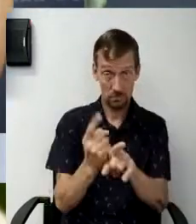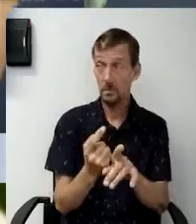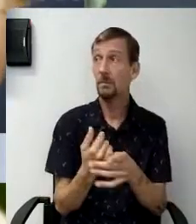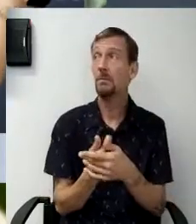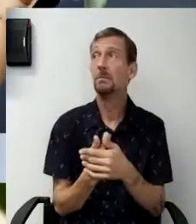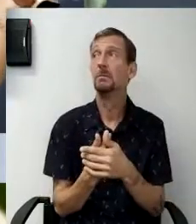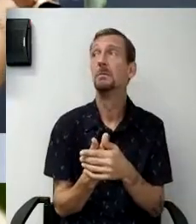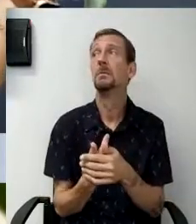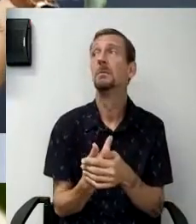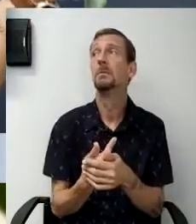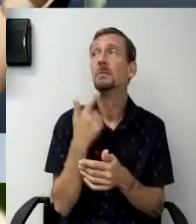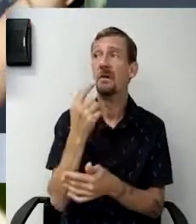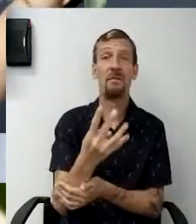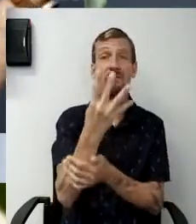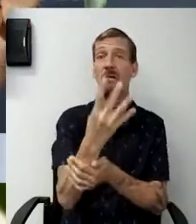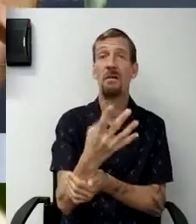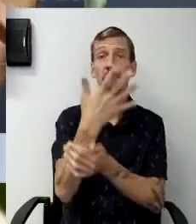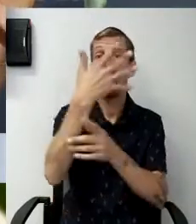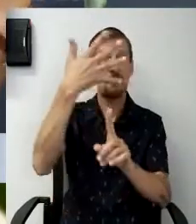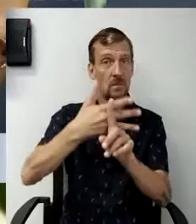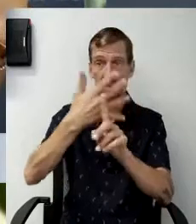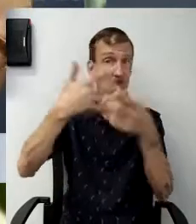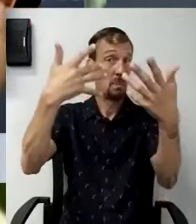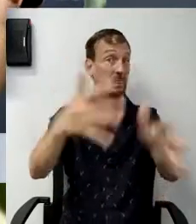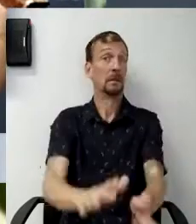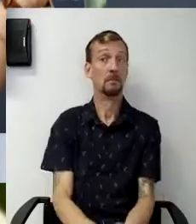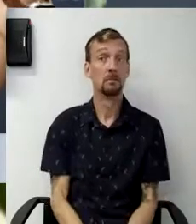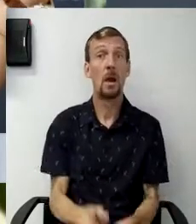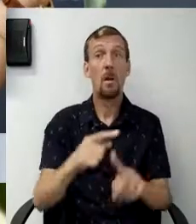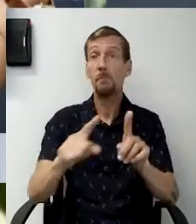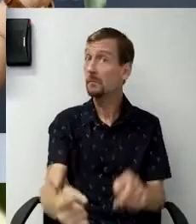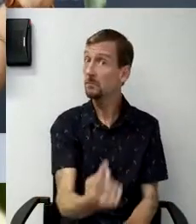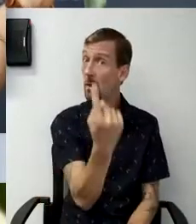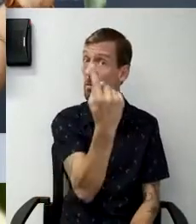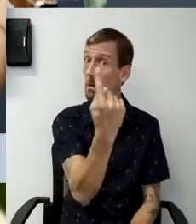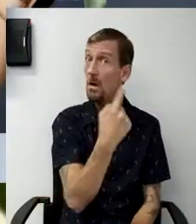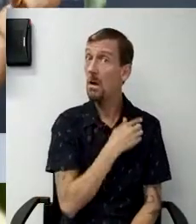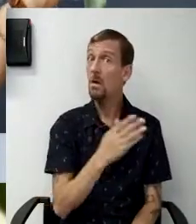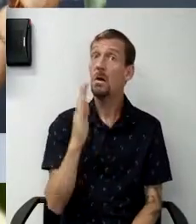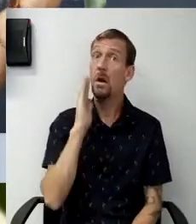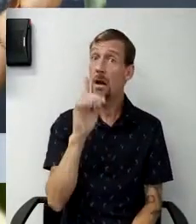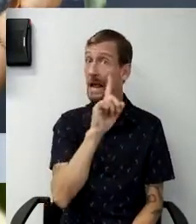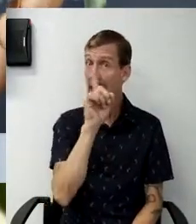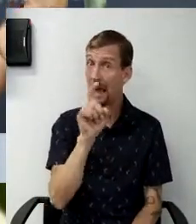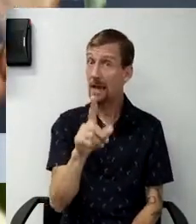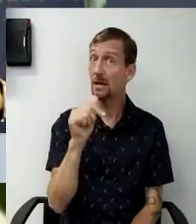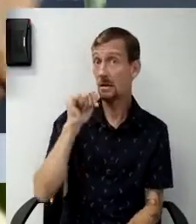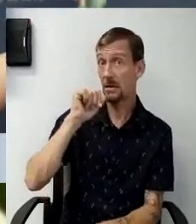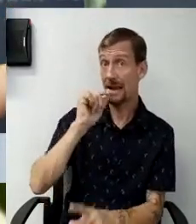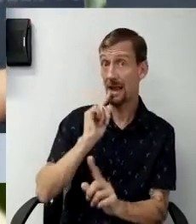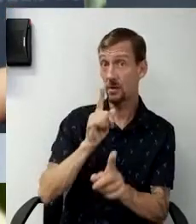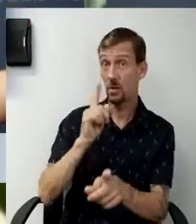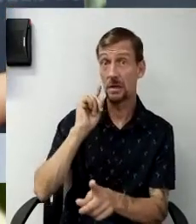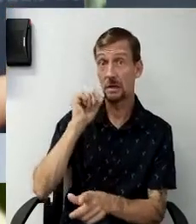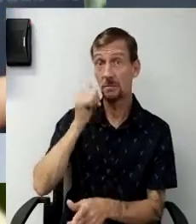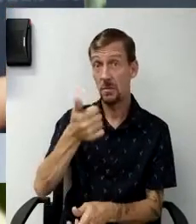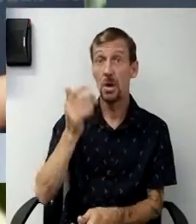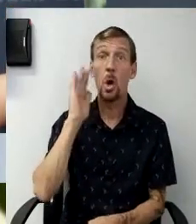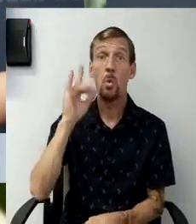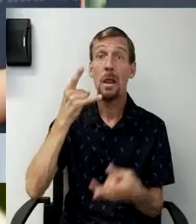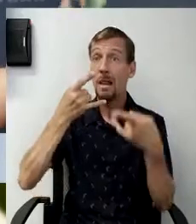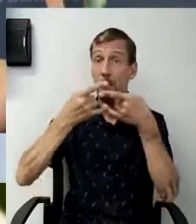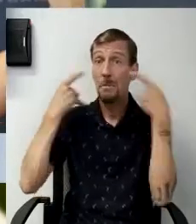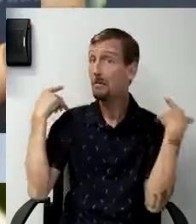for 4 or 5 months, 6 months out of the year. But one of the questions that we're going to be answering tomorrow is, if we're going to have to mask